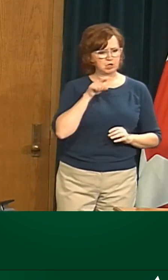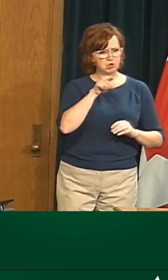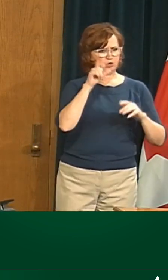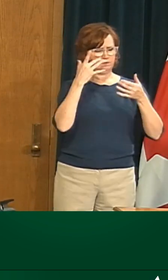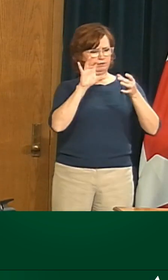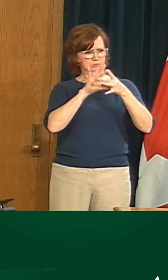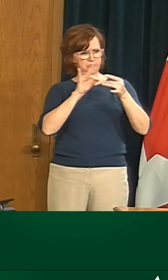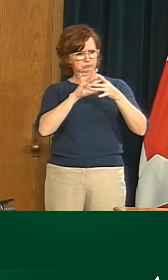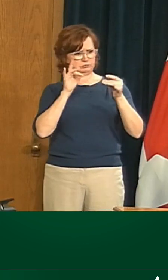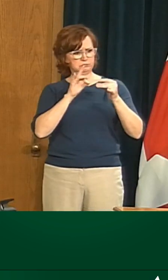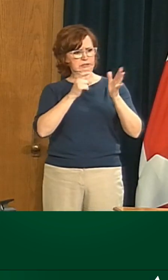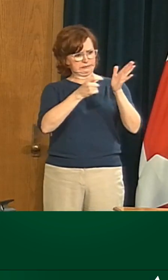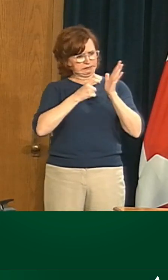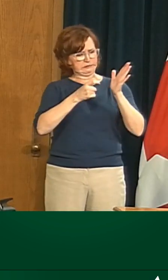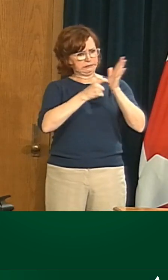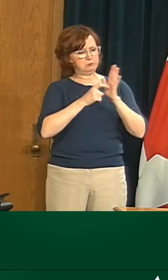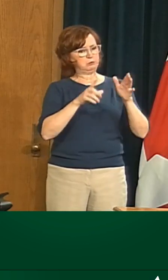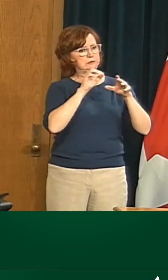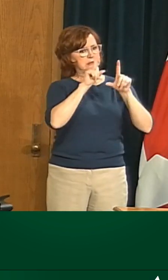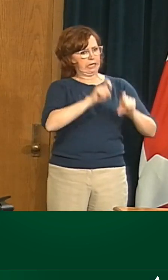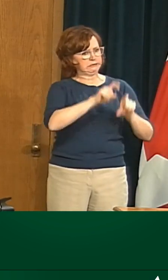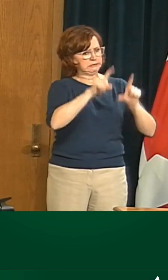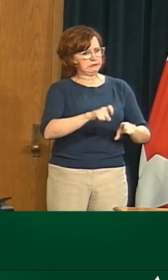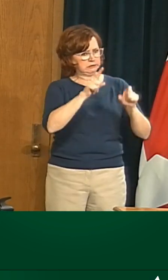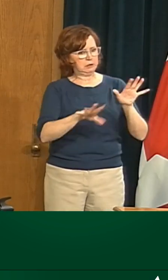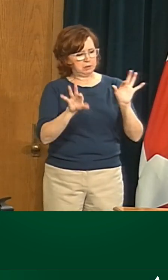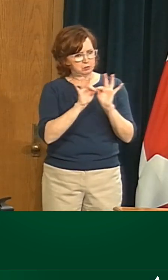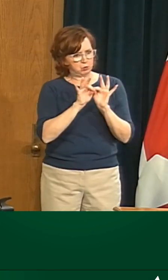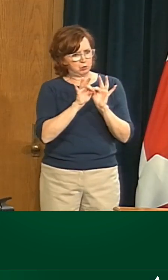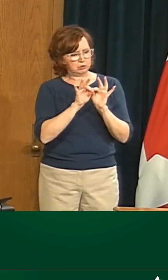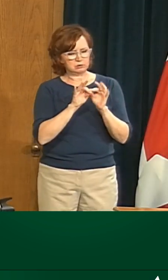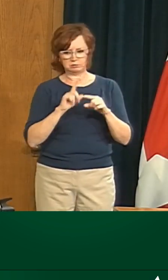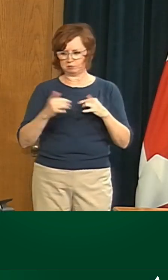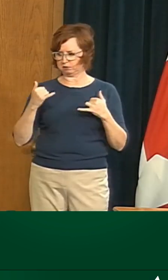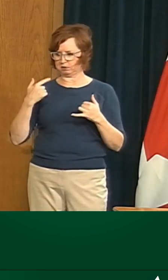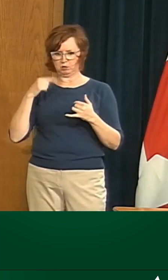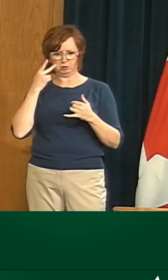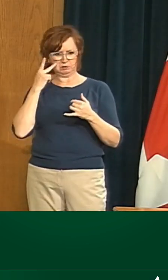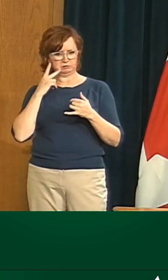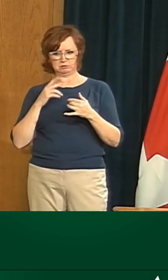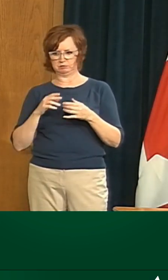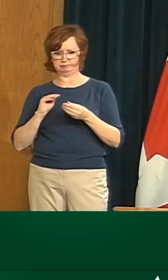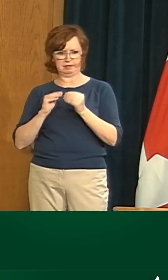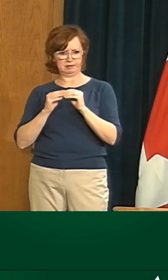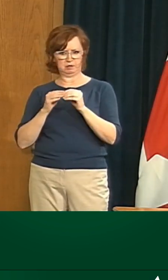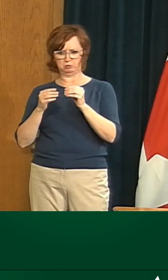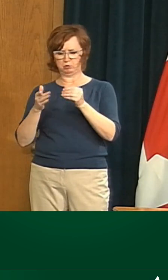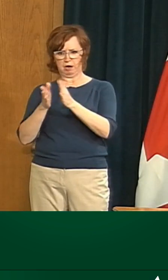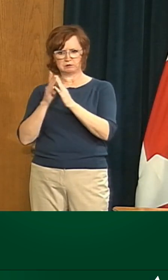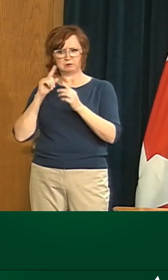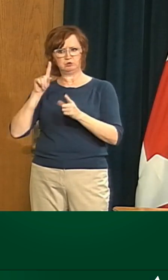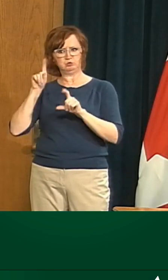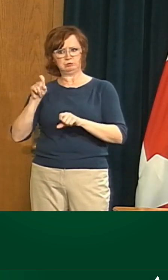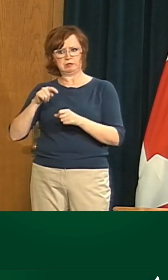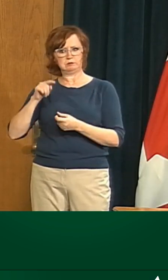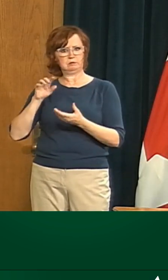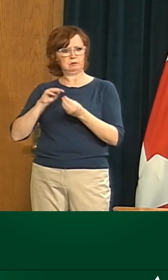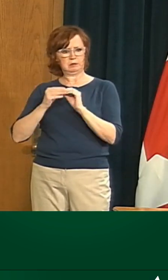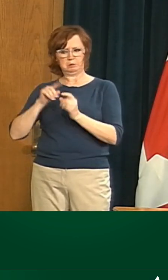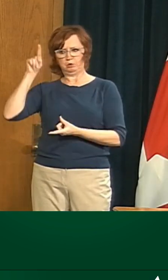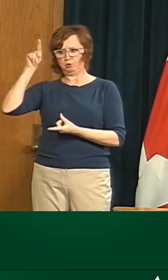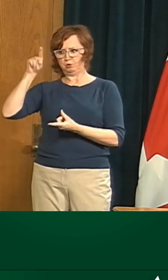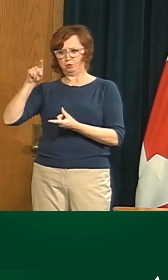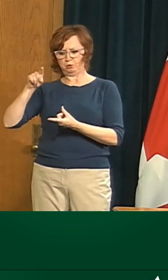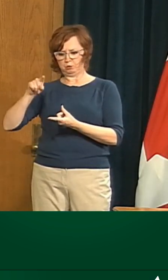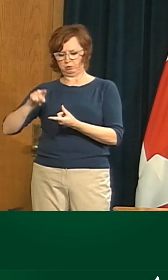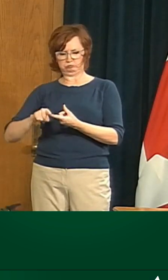we've seen the demand for testing decrease despite your capacity. Fewer people are seeking out the tests.